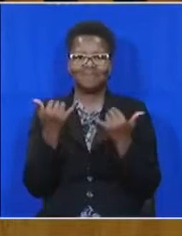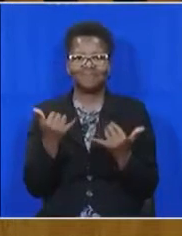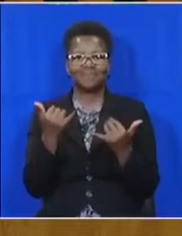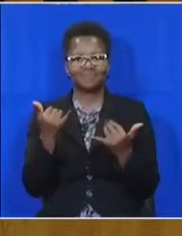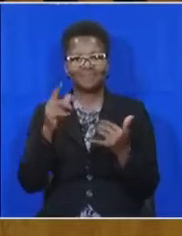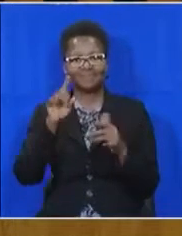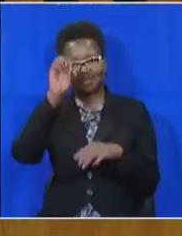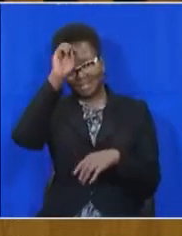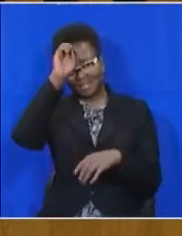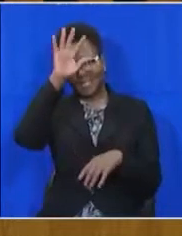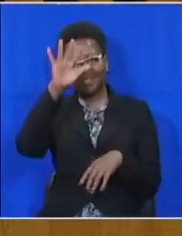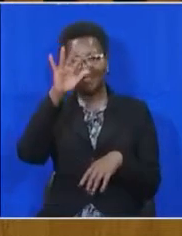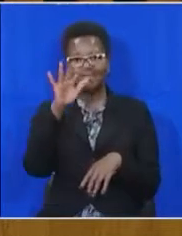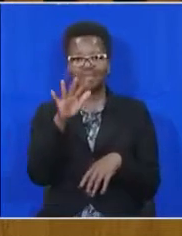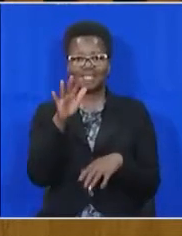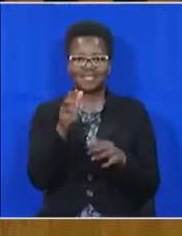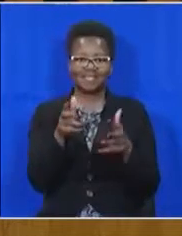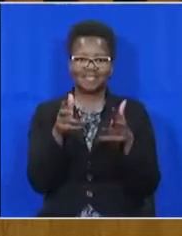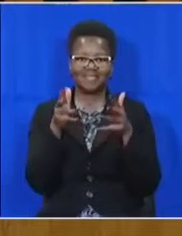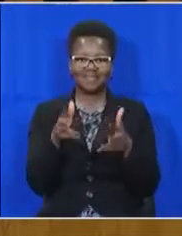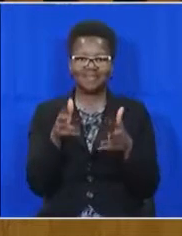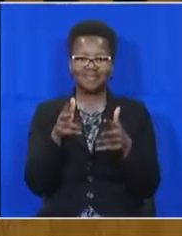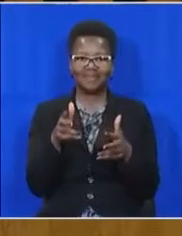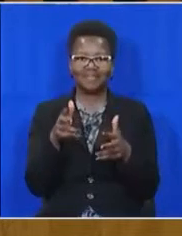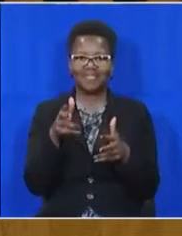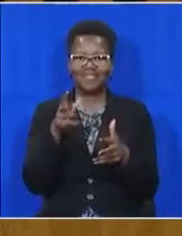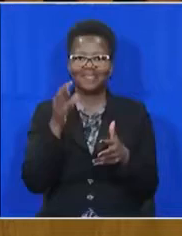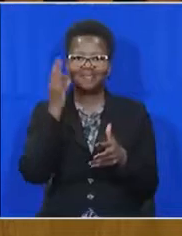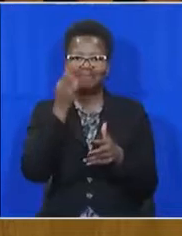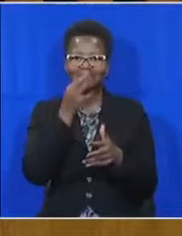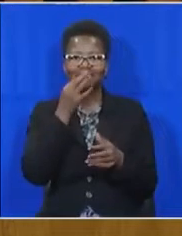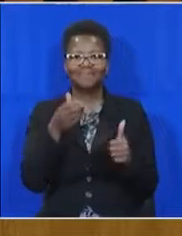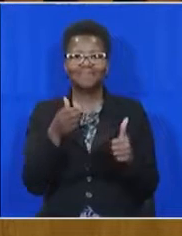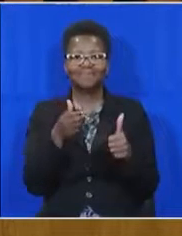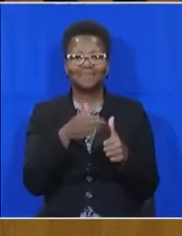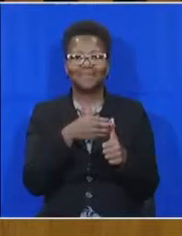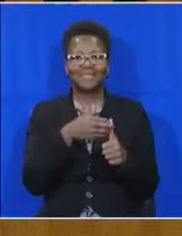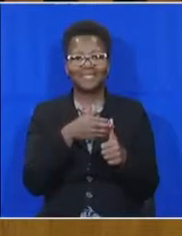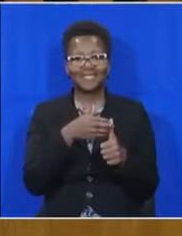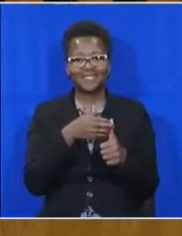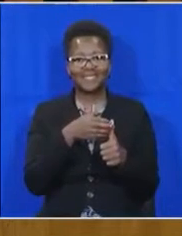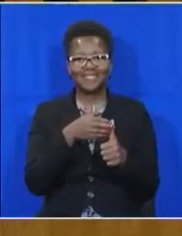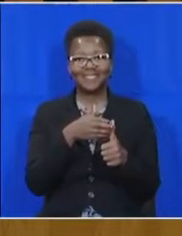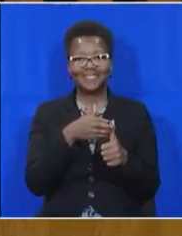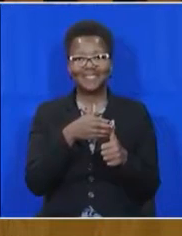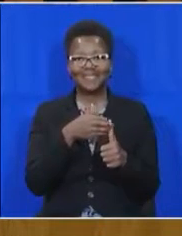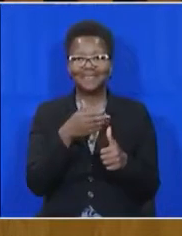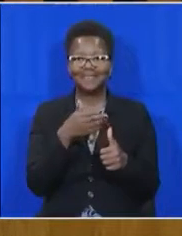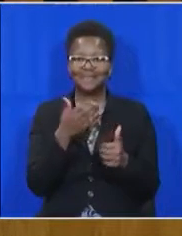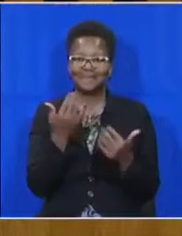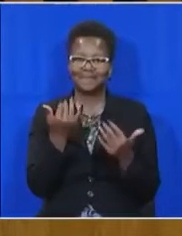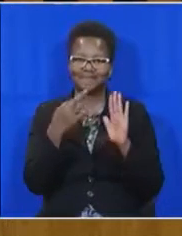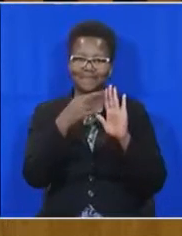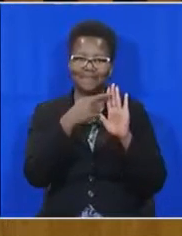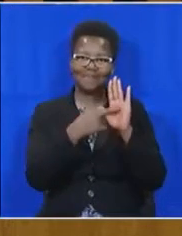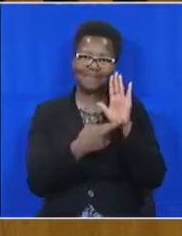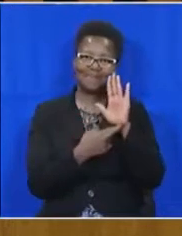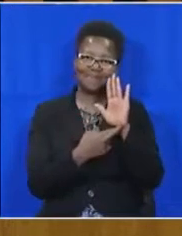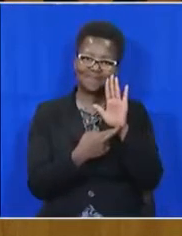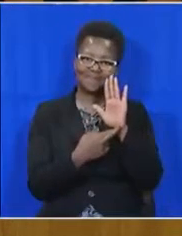mining, not just historically, but more recently where mines have damaged the environment through a combination of bad rules and worse